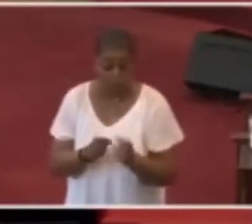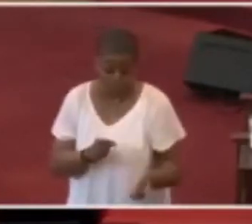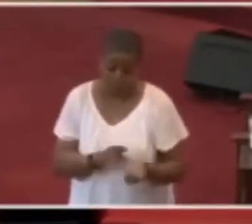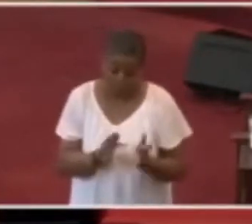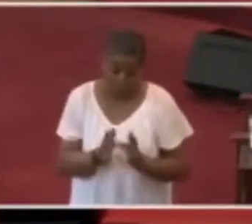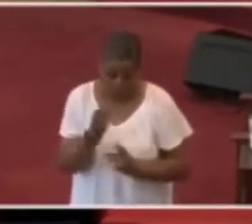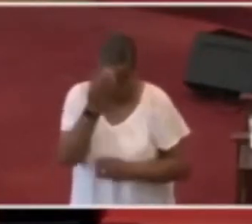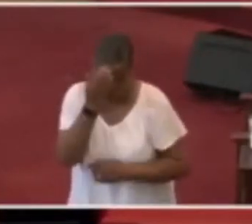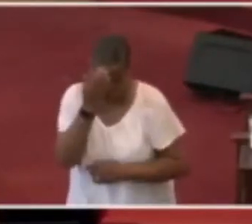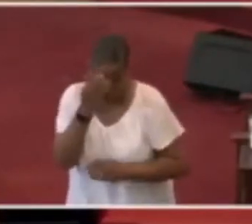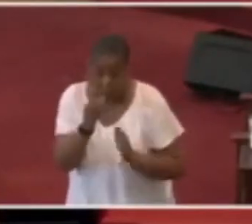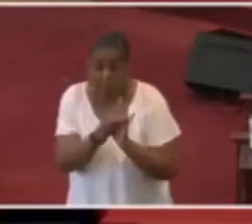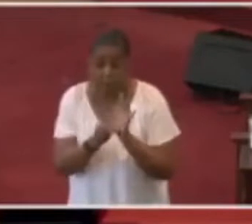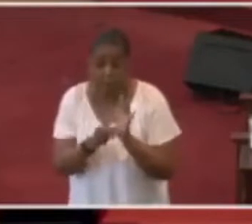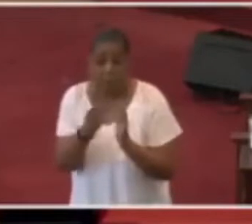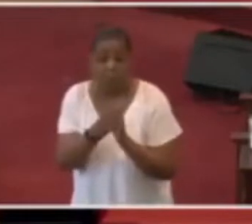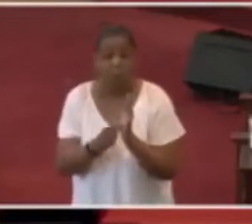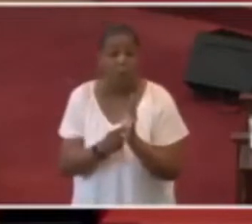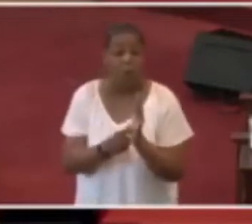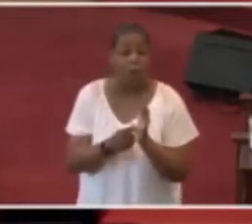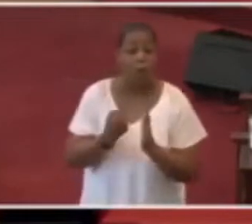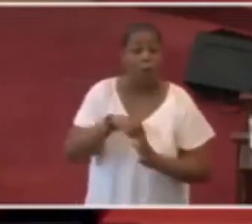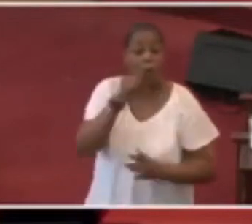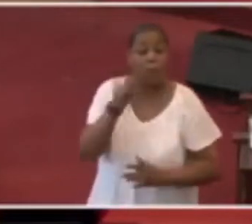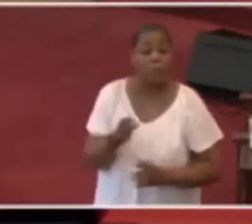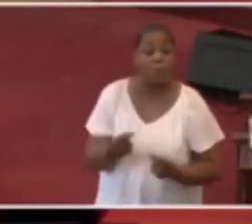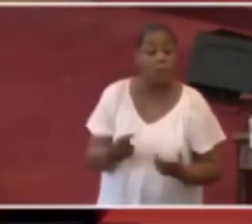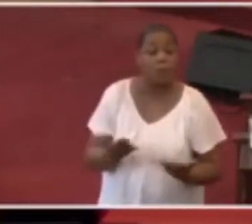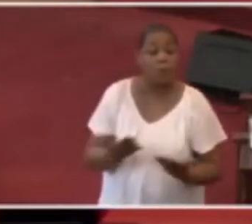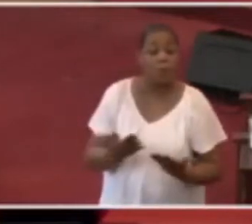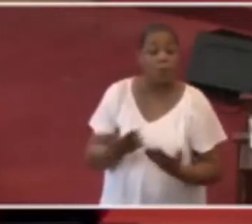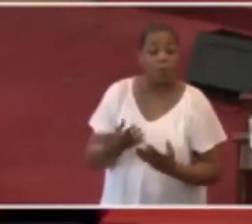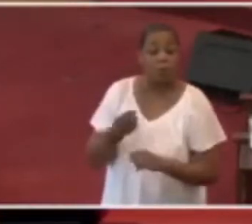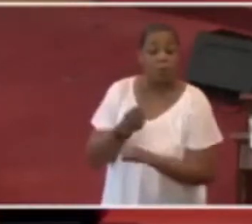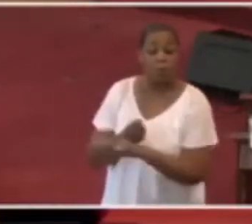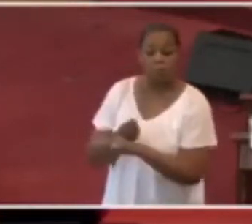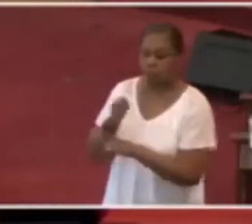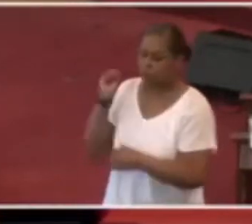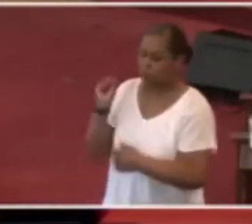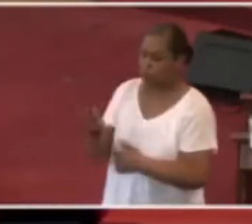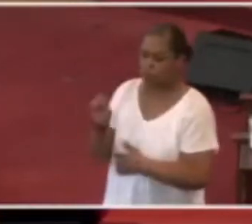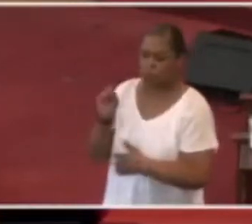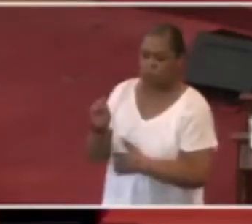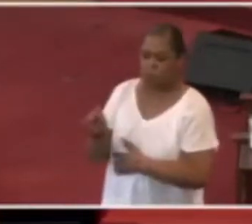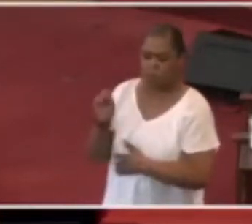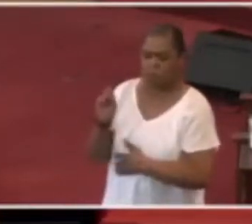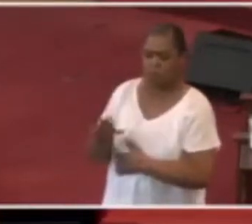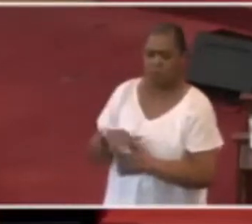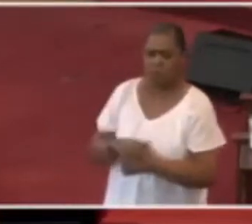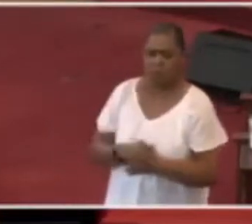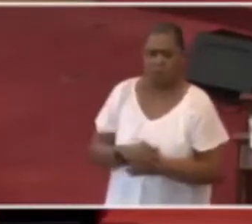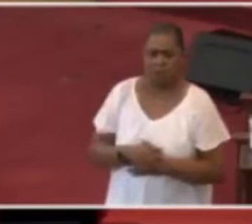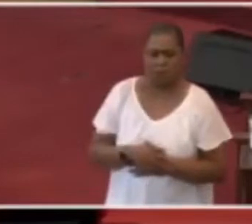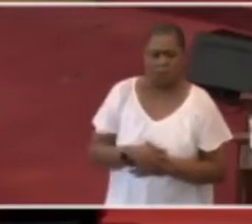know, Moses commanded us to stone a woman like this. But what do you